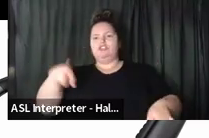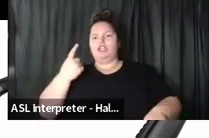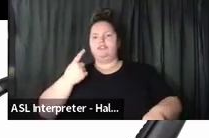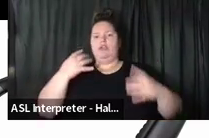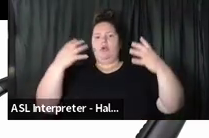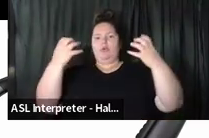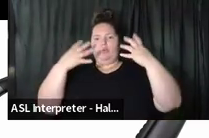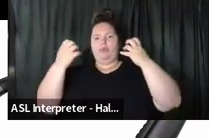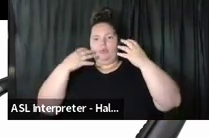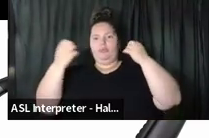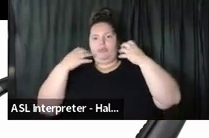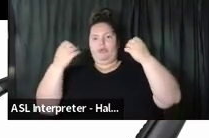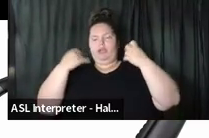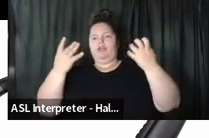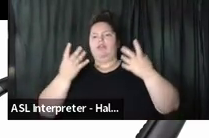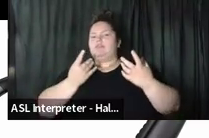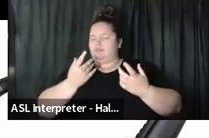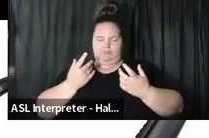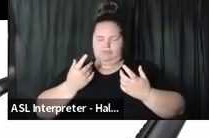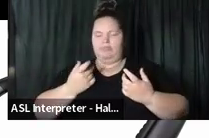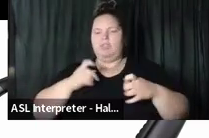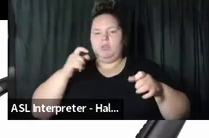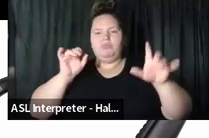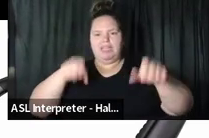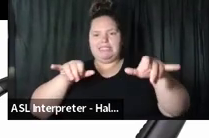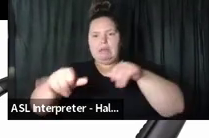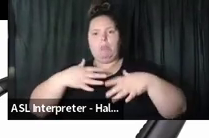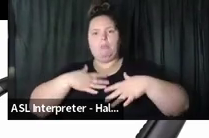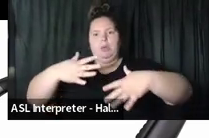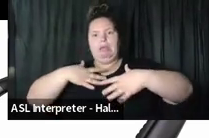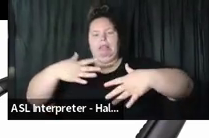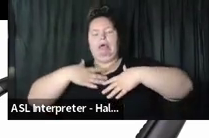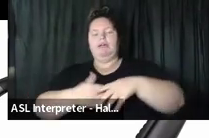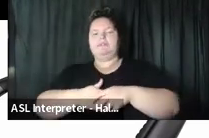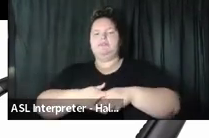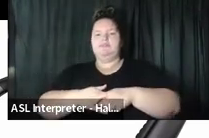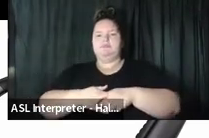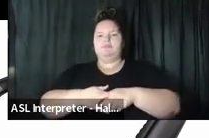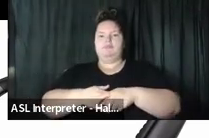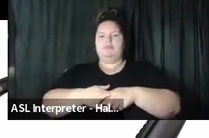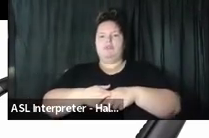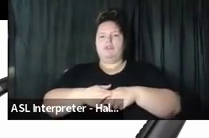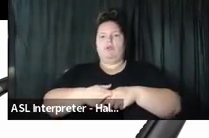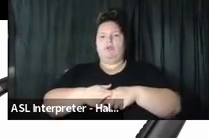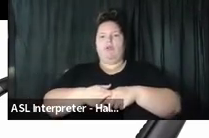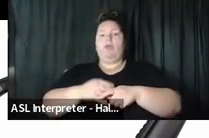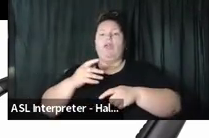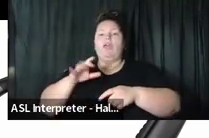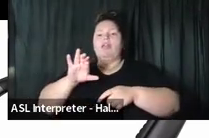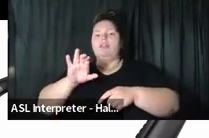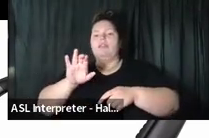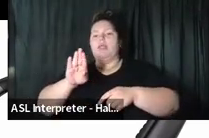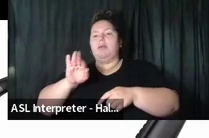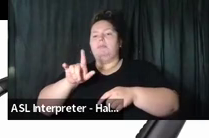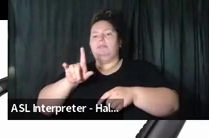that feeling like you can't breathe because you're inhaling too much air. So it kind of, the way the blades are, like it blows all around you and not just